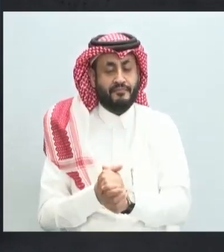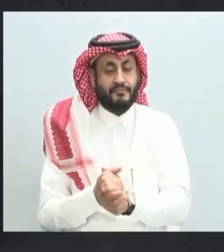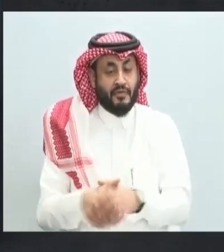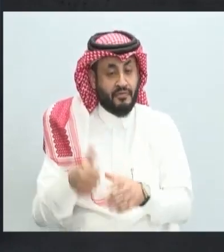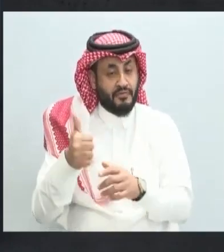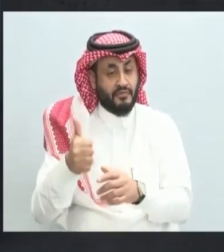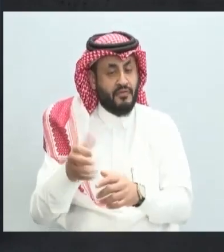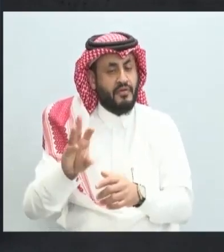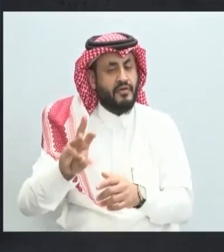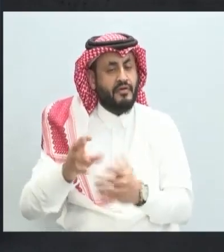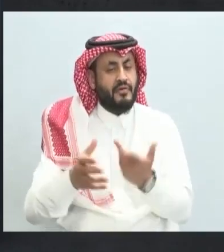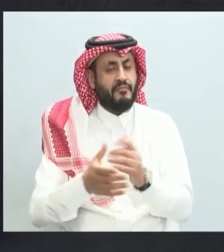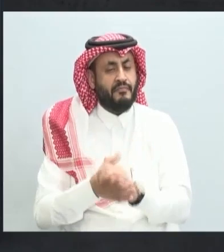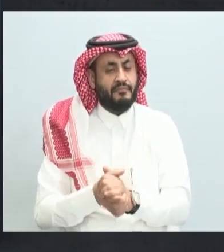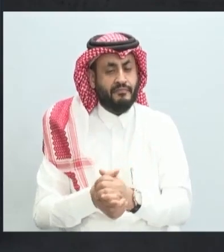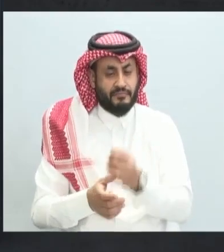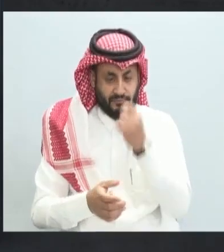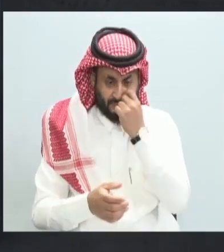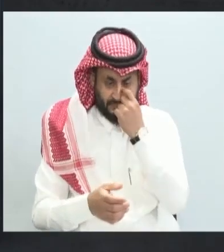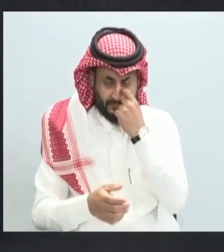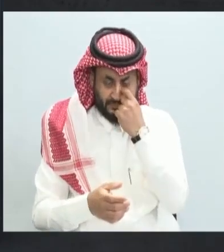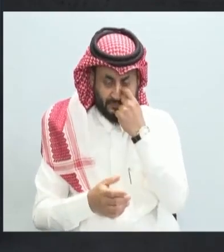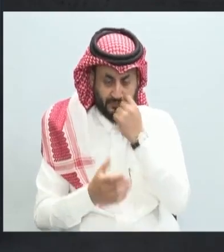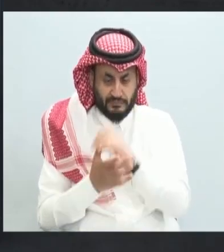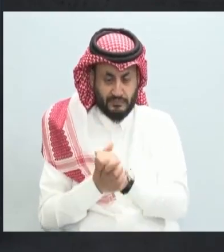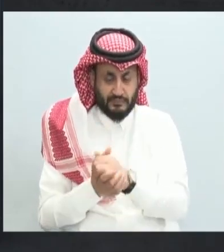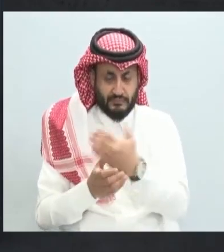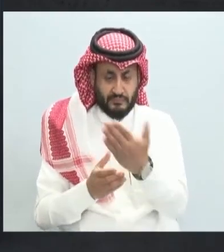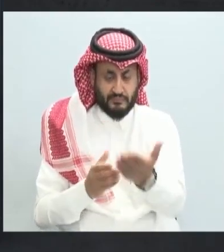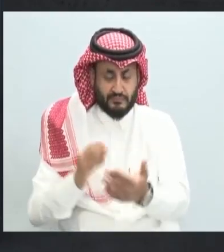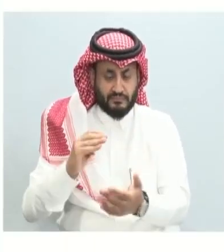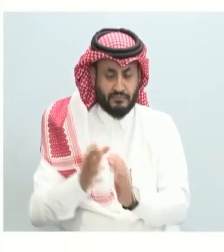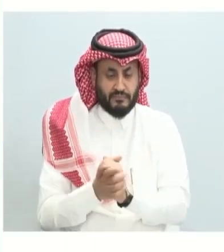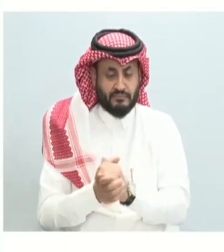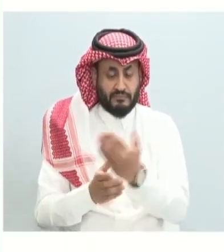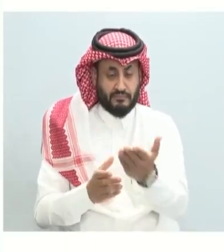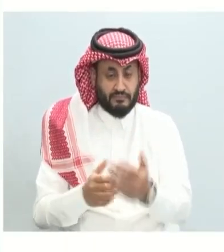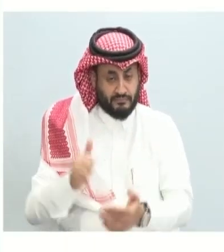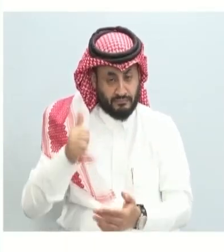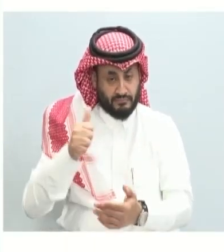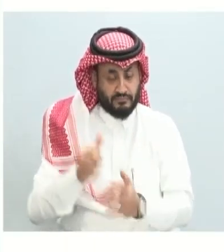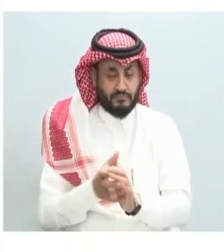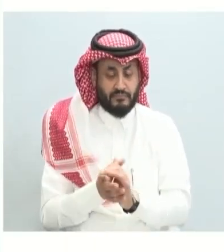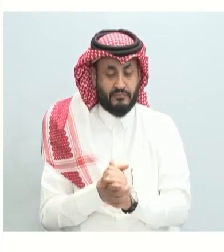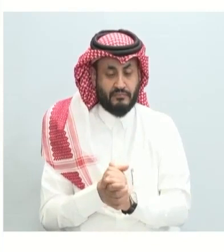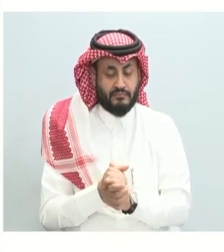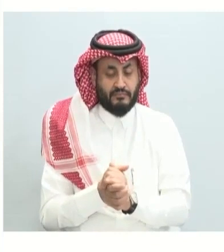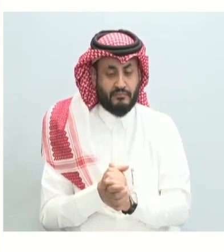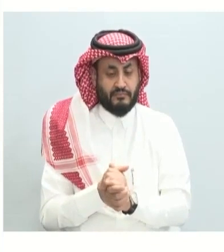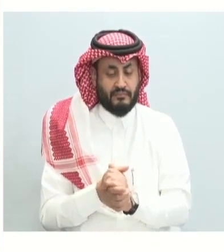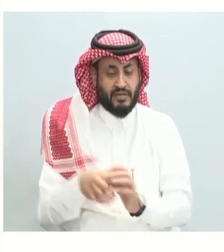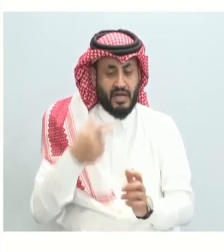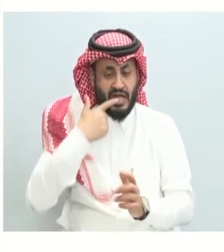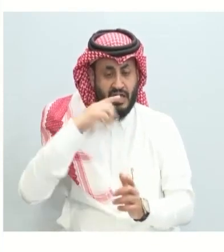10 or 9? Of course, Kenan is 10. He